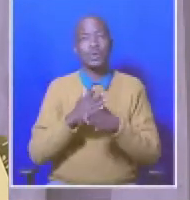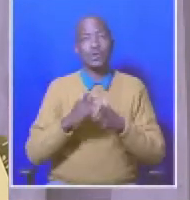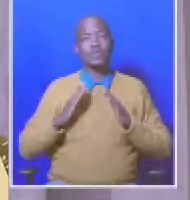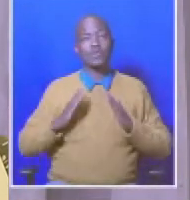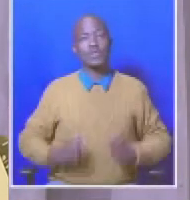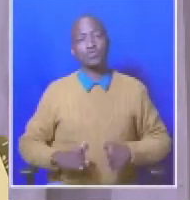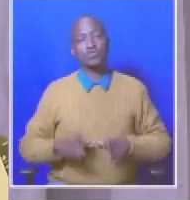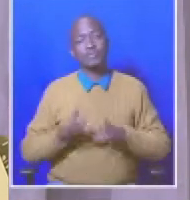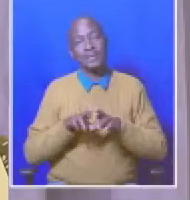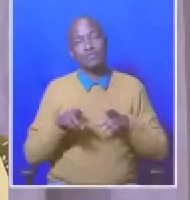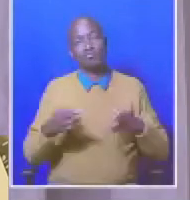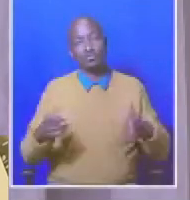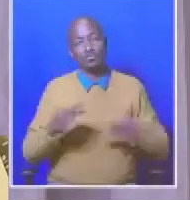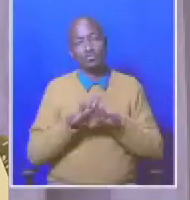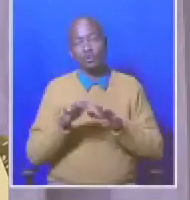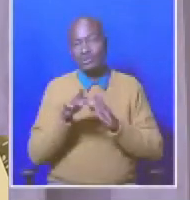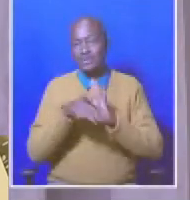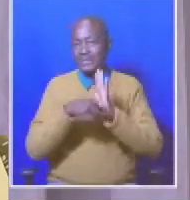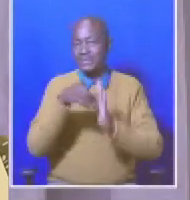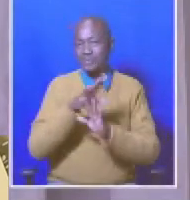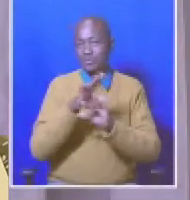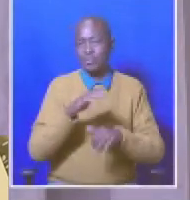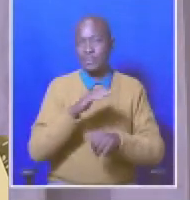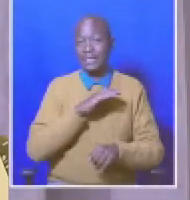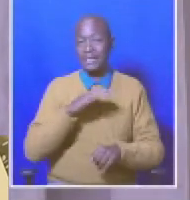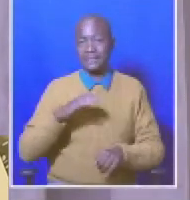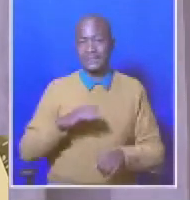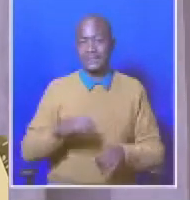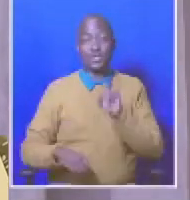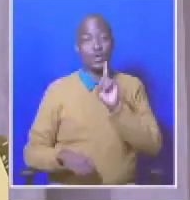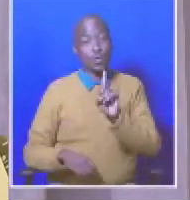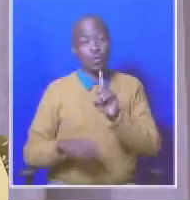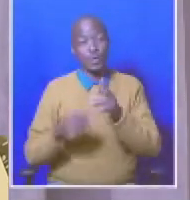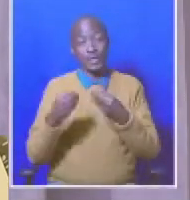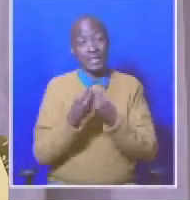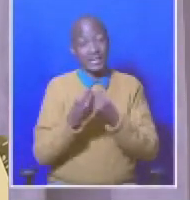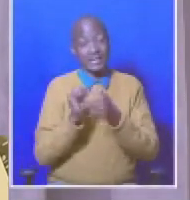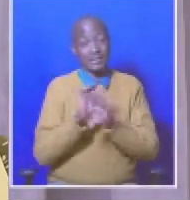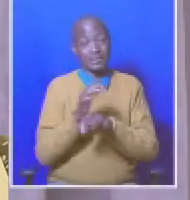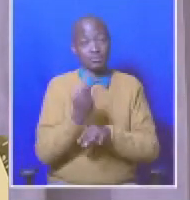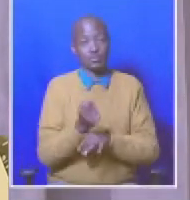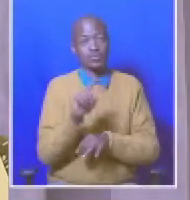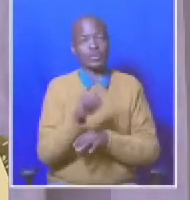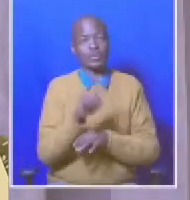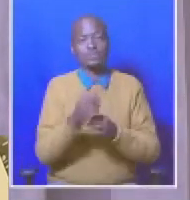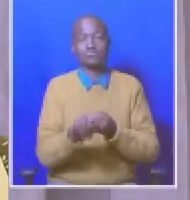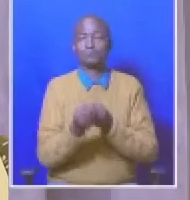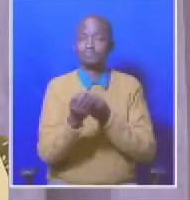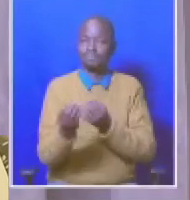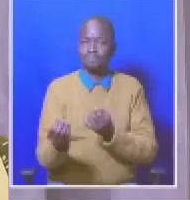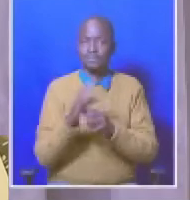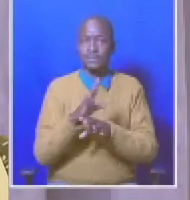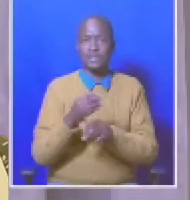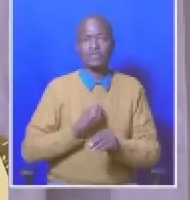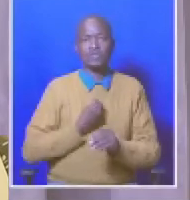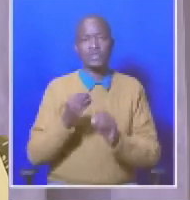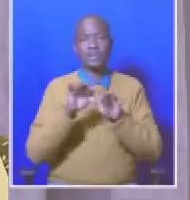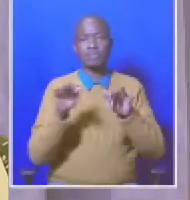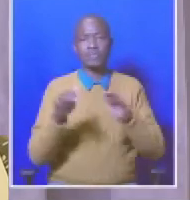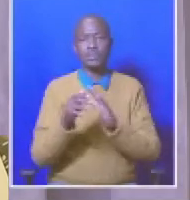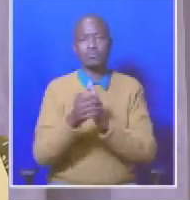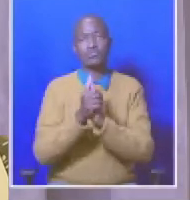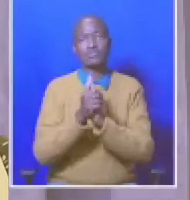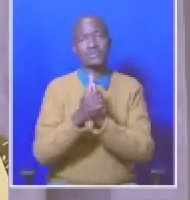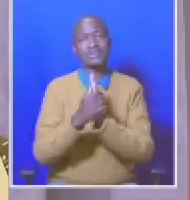Council, one of the things we are doing is to ensure that we equip young people with skills,